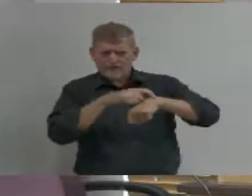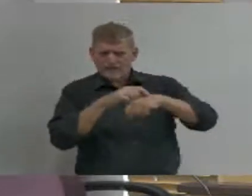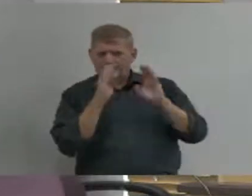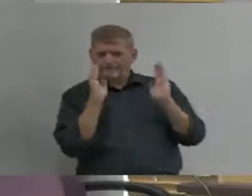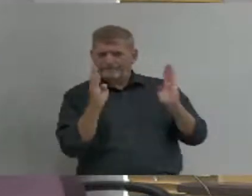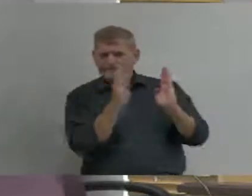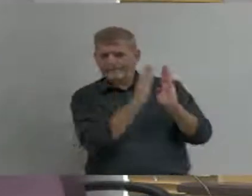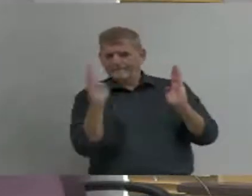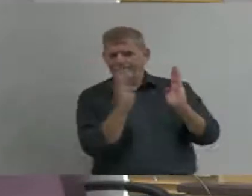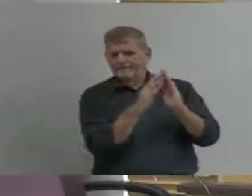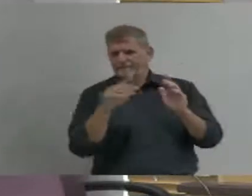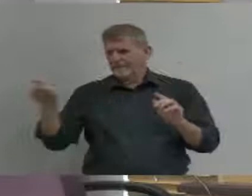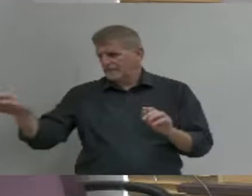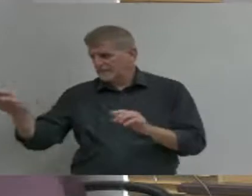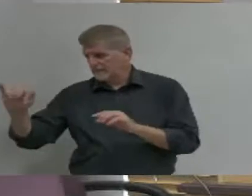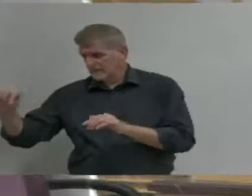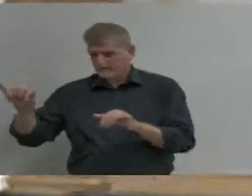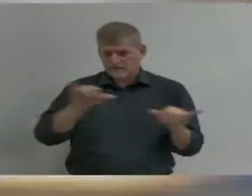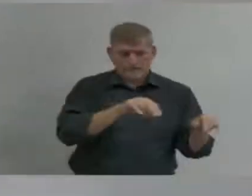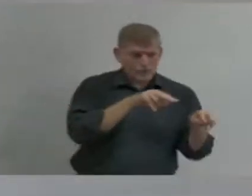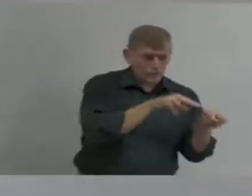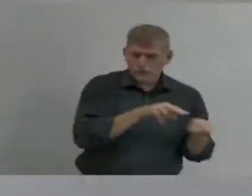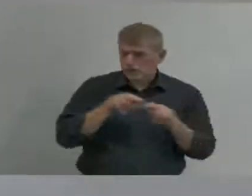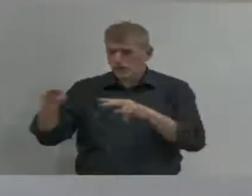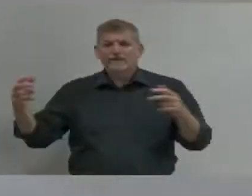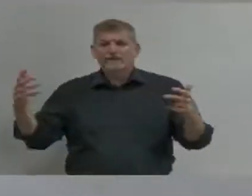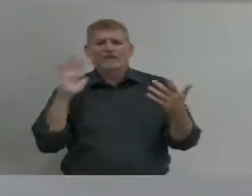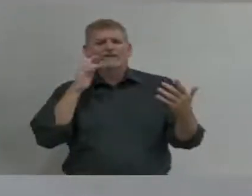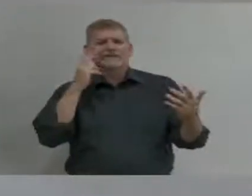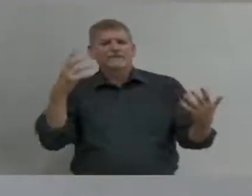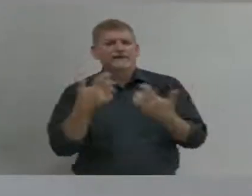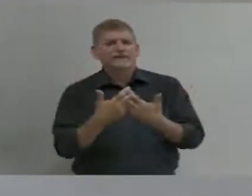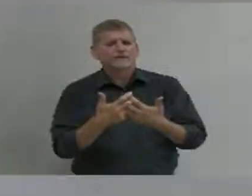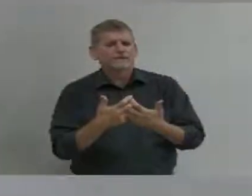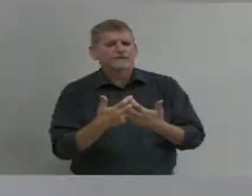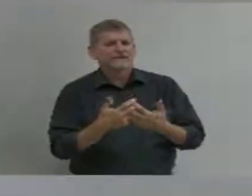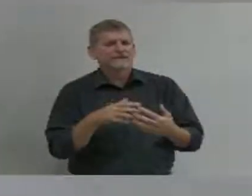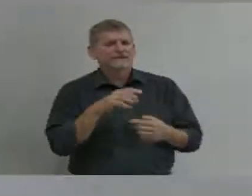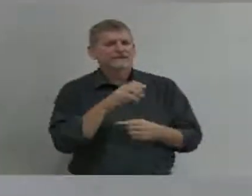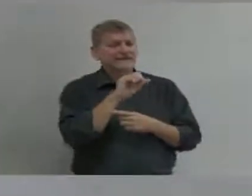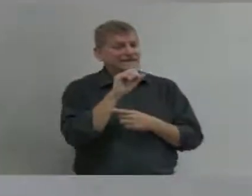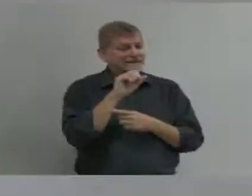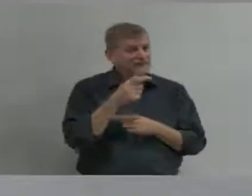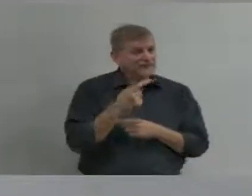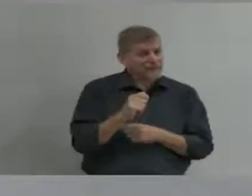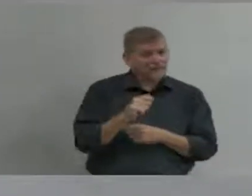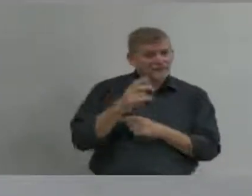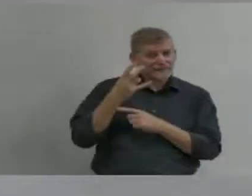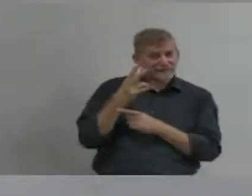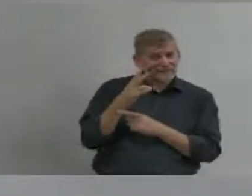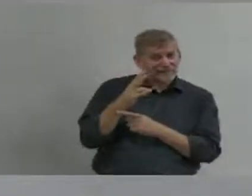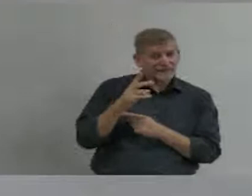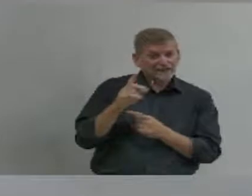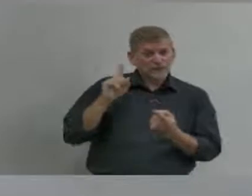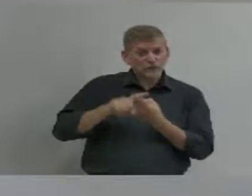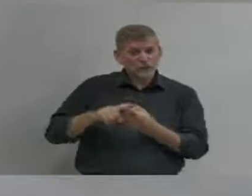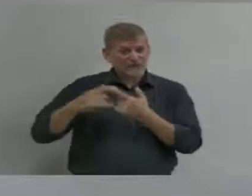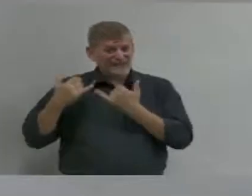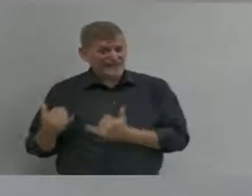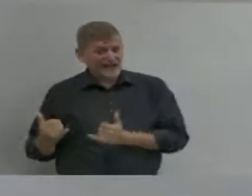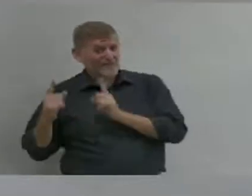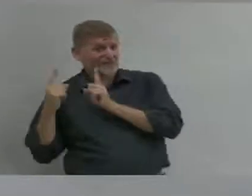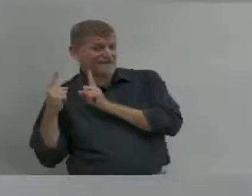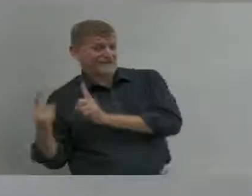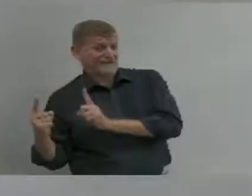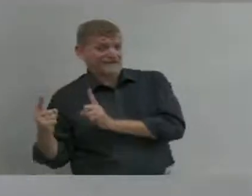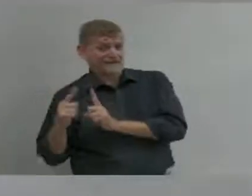So during the last 7 days from September 17th through today, that number has gone up to